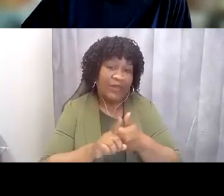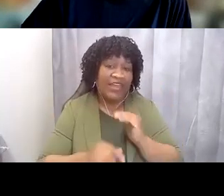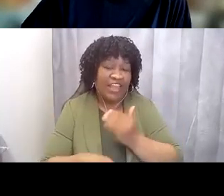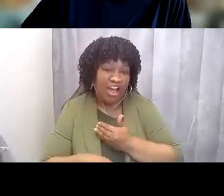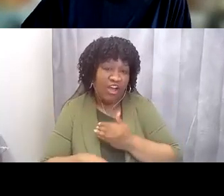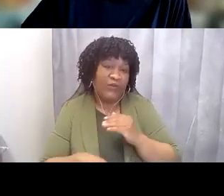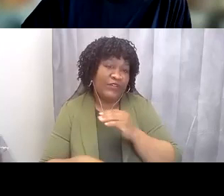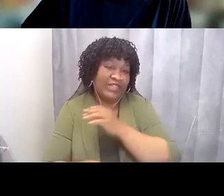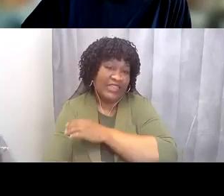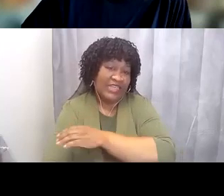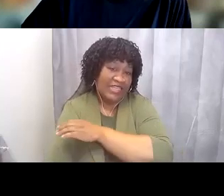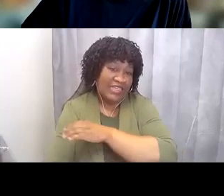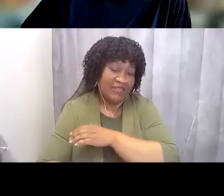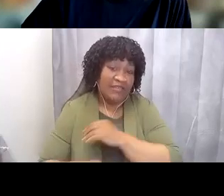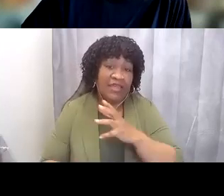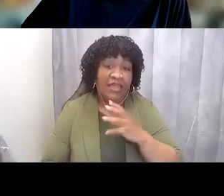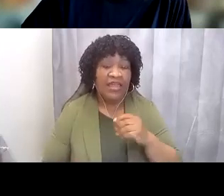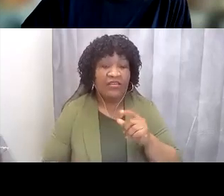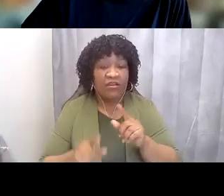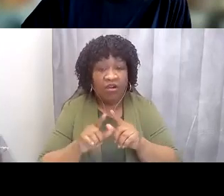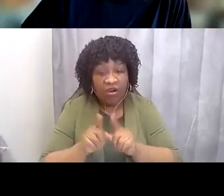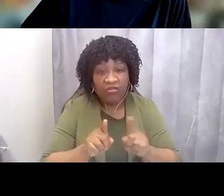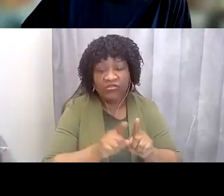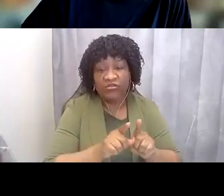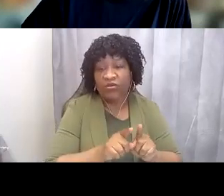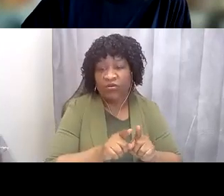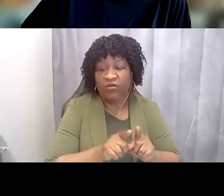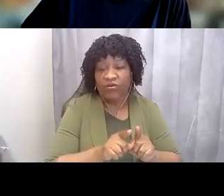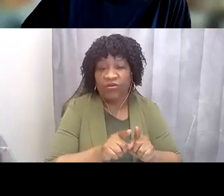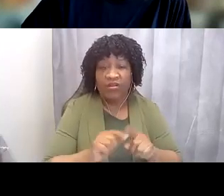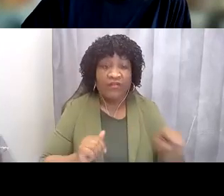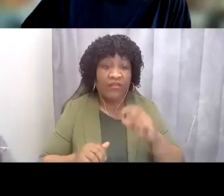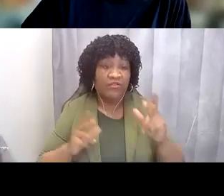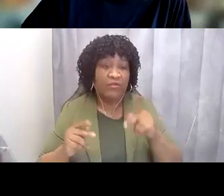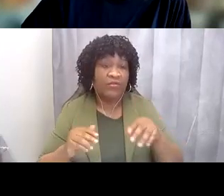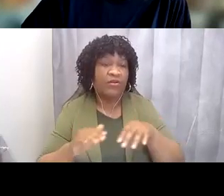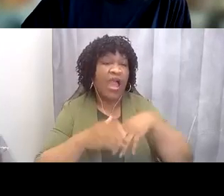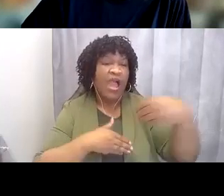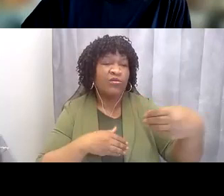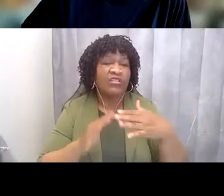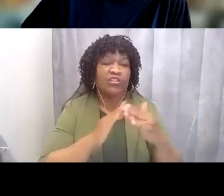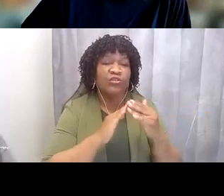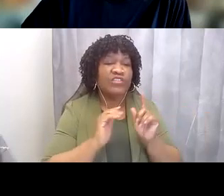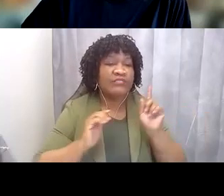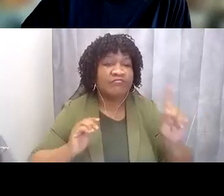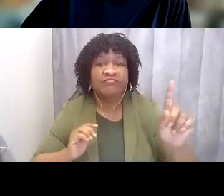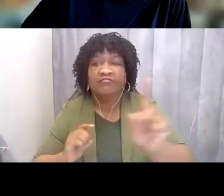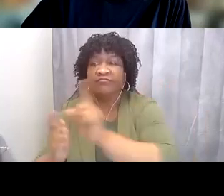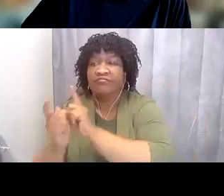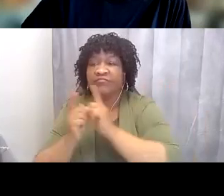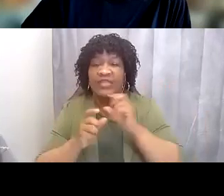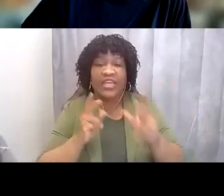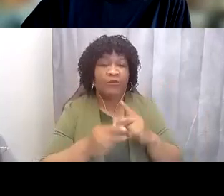clinics. And they also are go into community and help people get signed